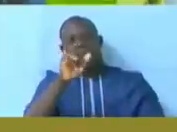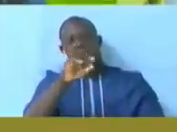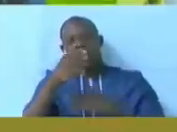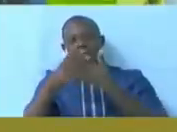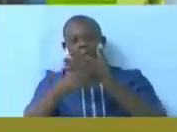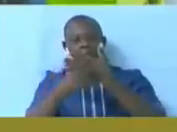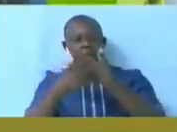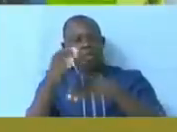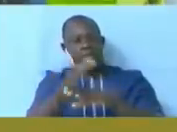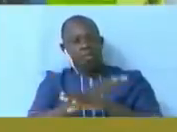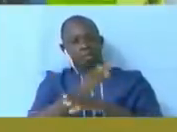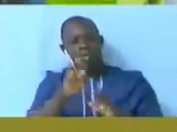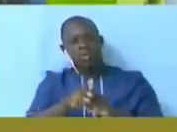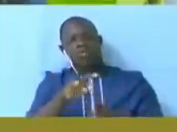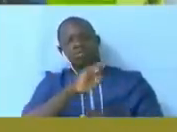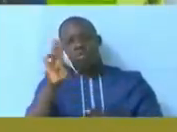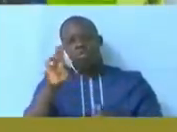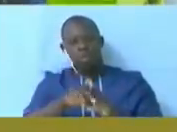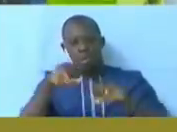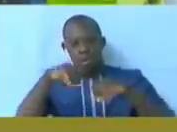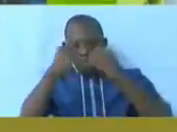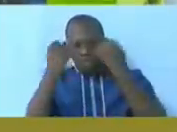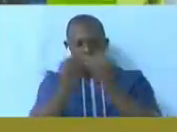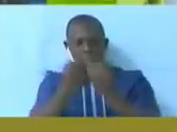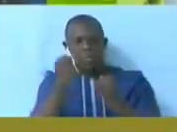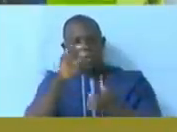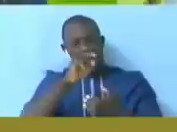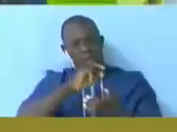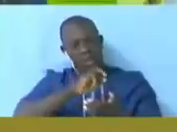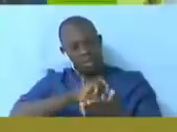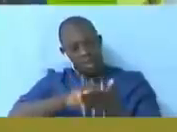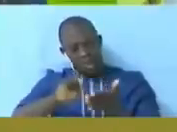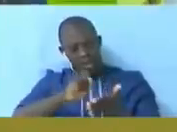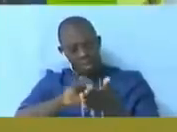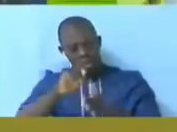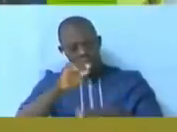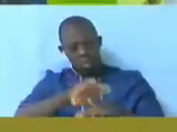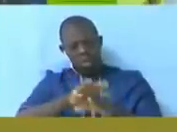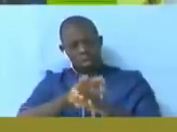No society is written on a clean slate.